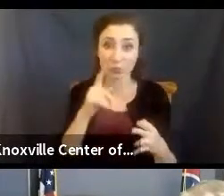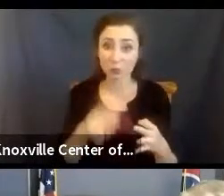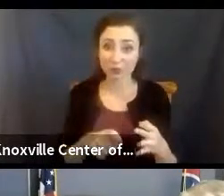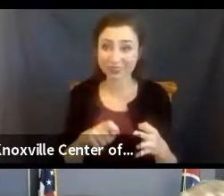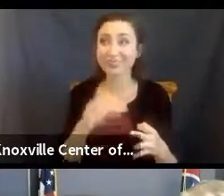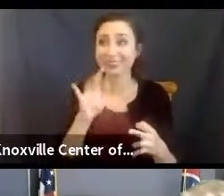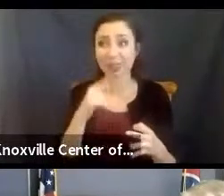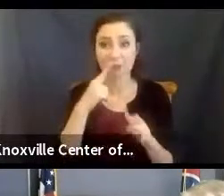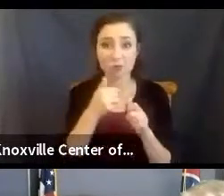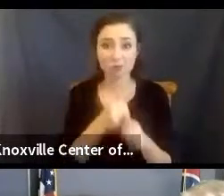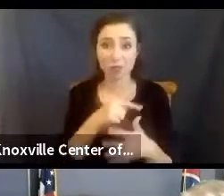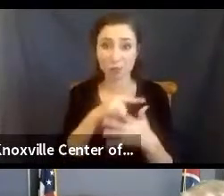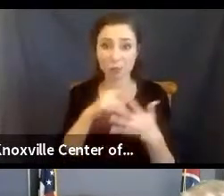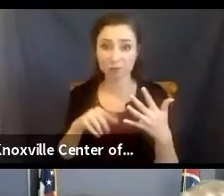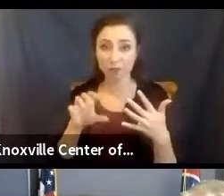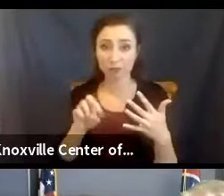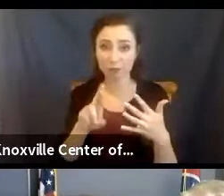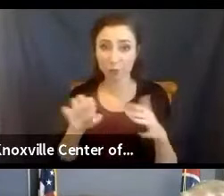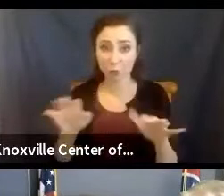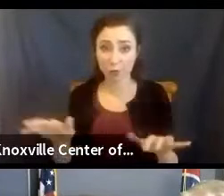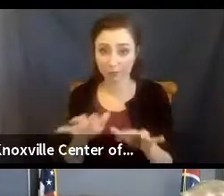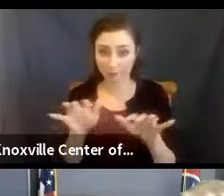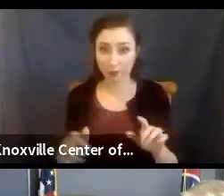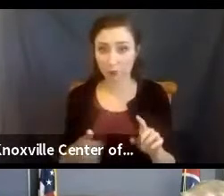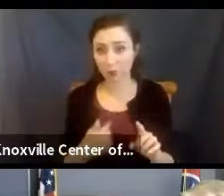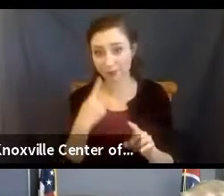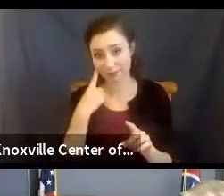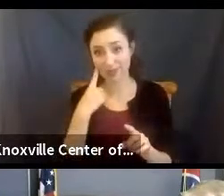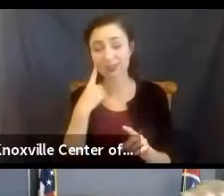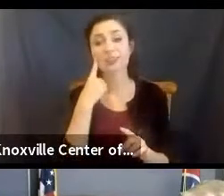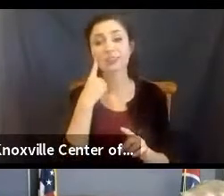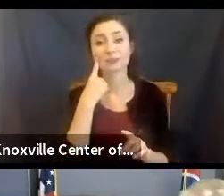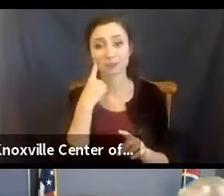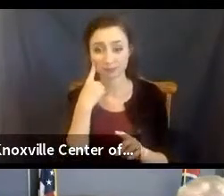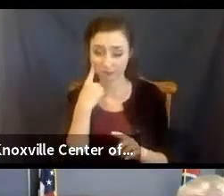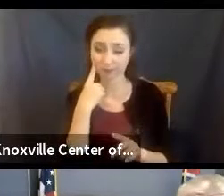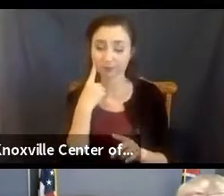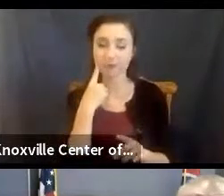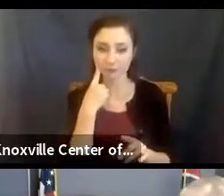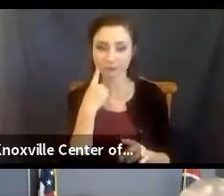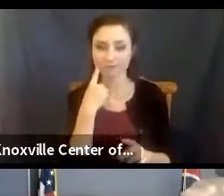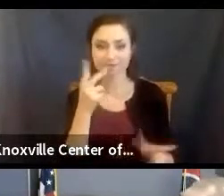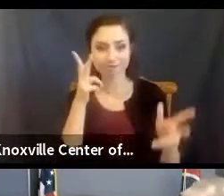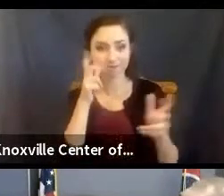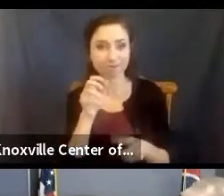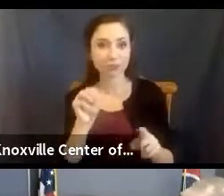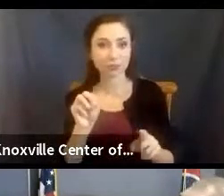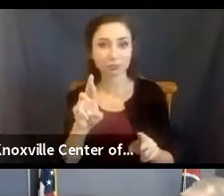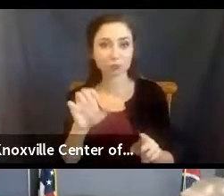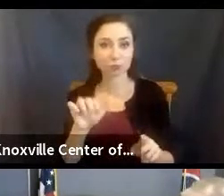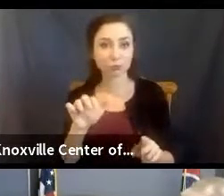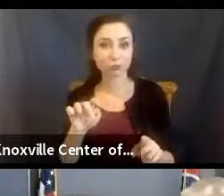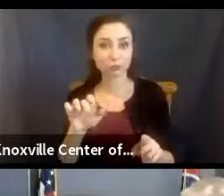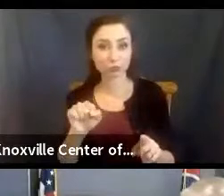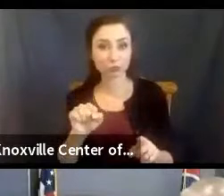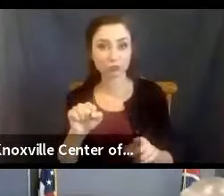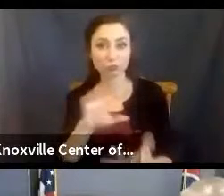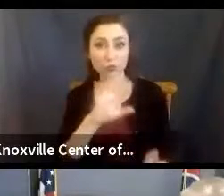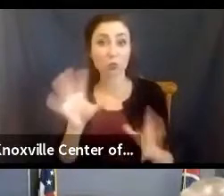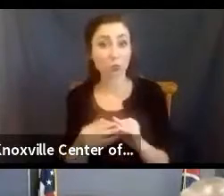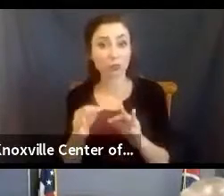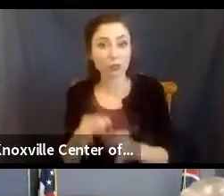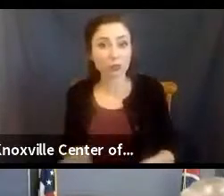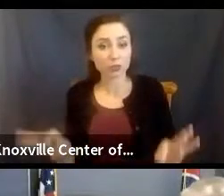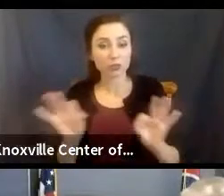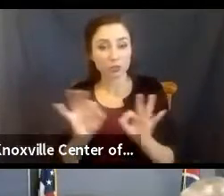core actions. So I think listening to the merchants as a whole is really important, and